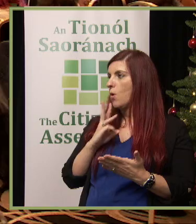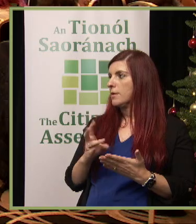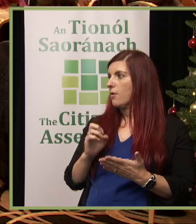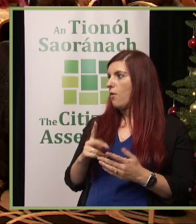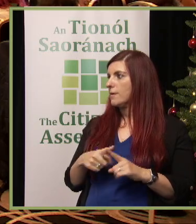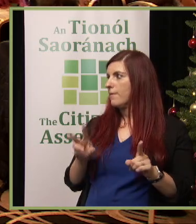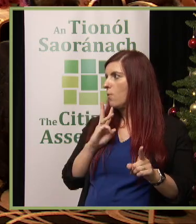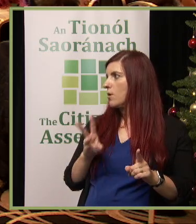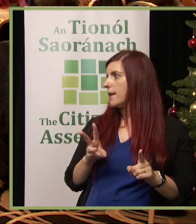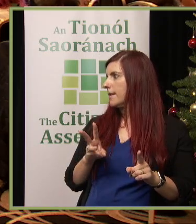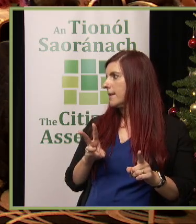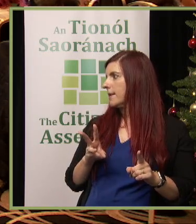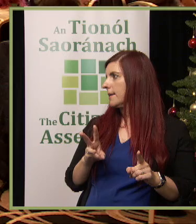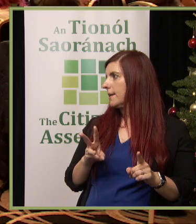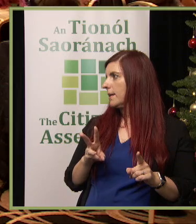you then after that.